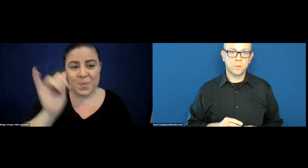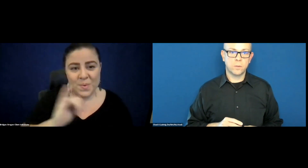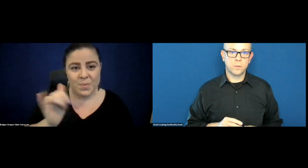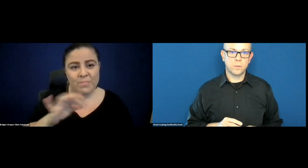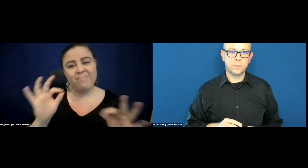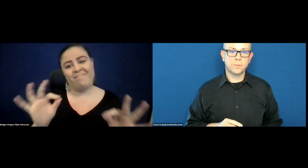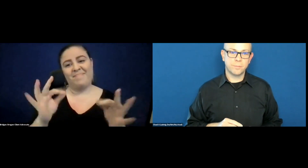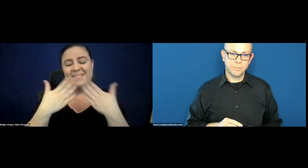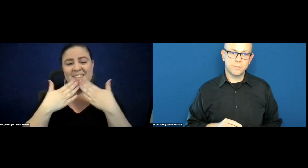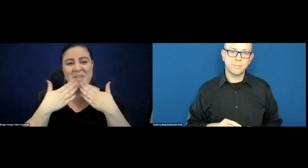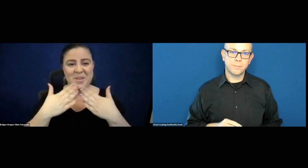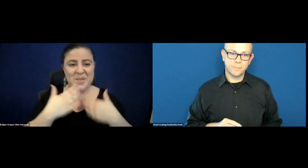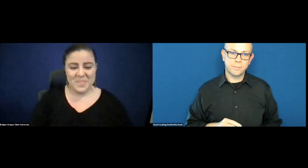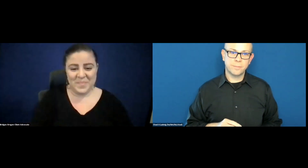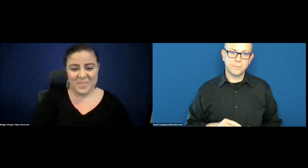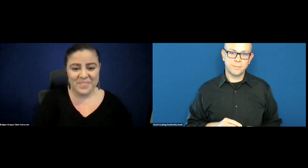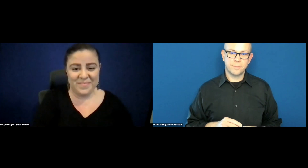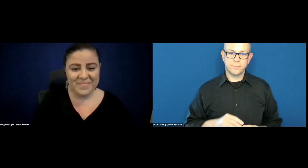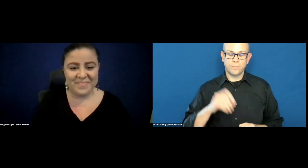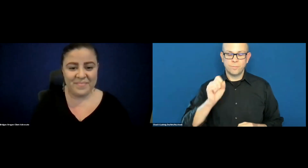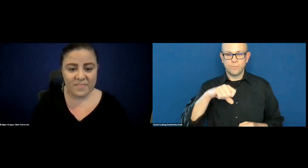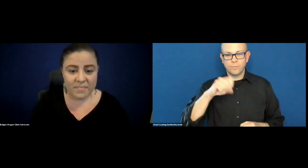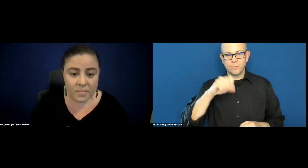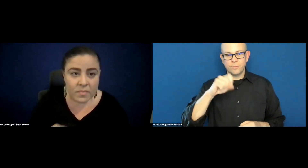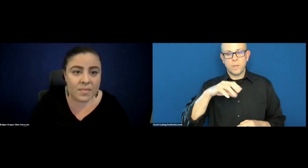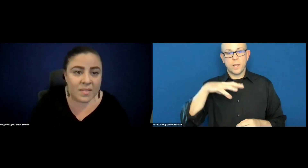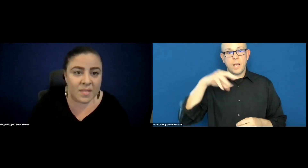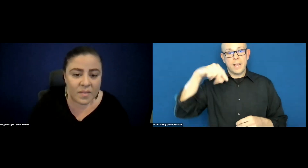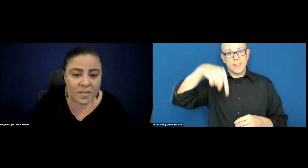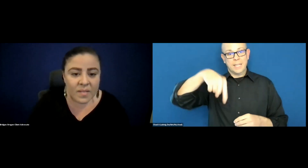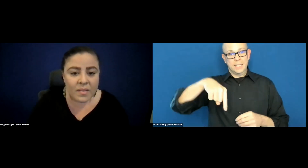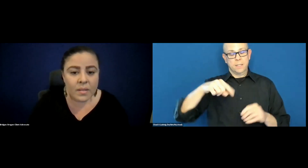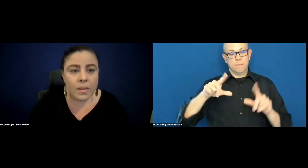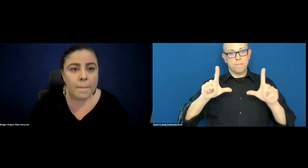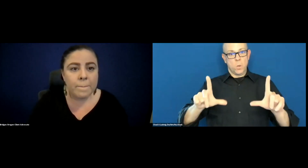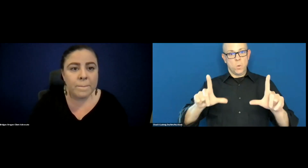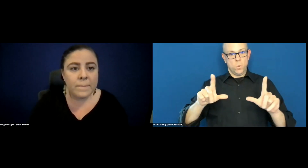means that we can support the public and you guys as well. Thank you so much.